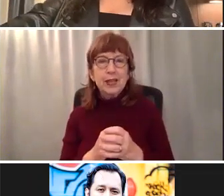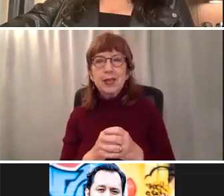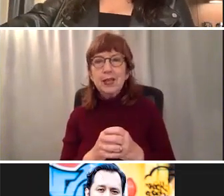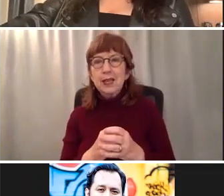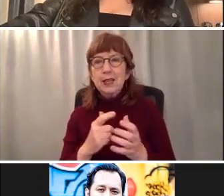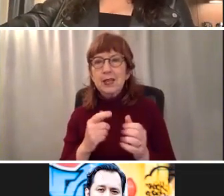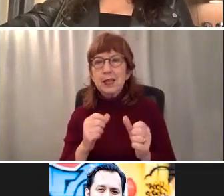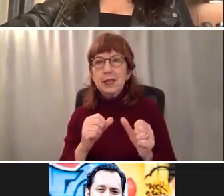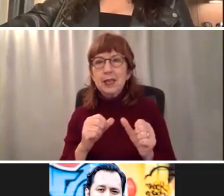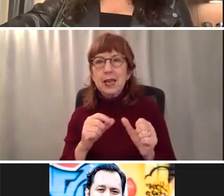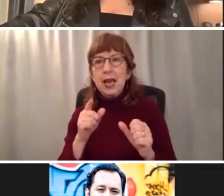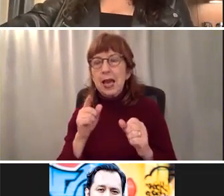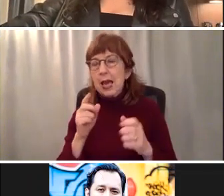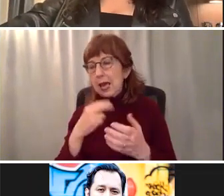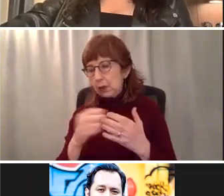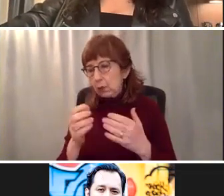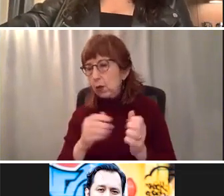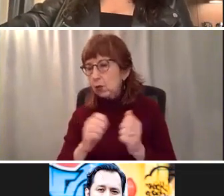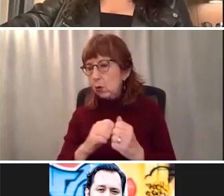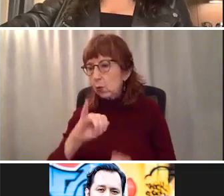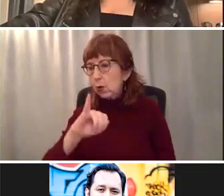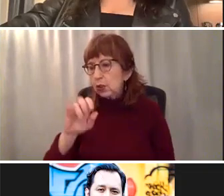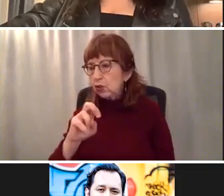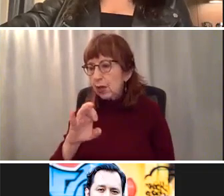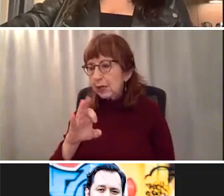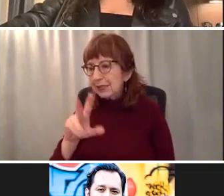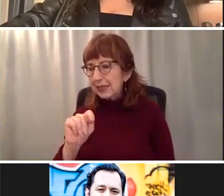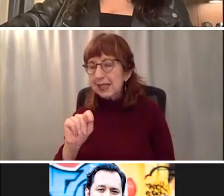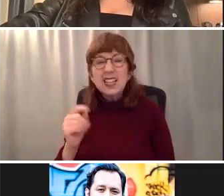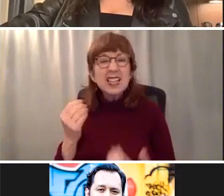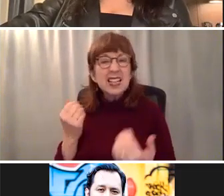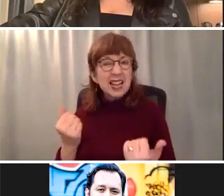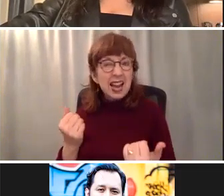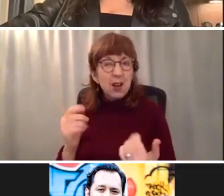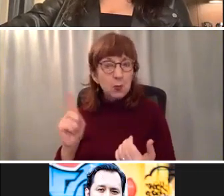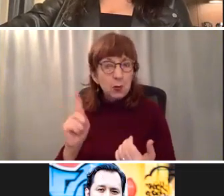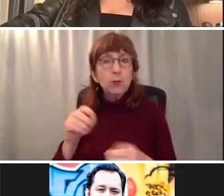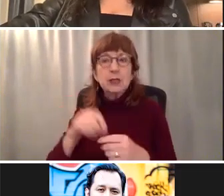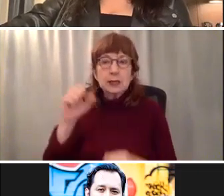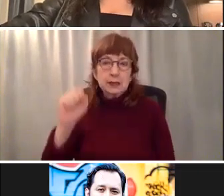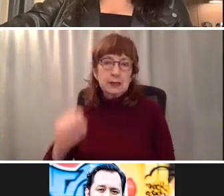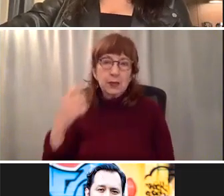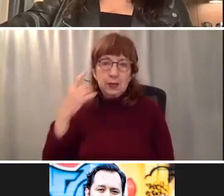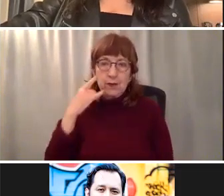Continuing with Genesis Gutierrez, Genesis now is based in Southern California.